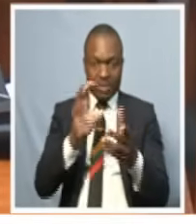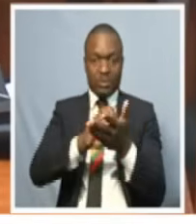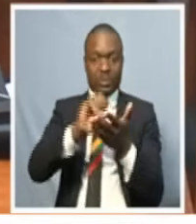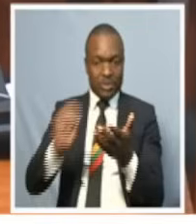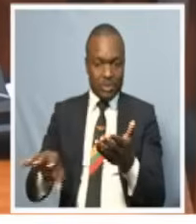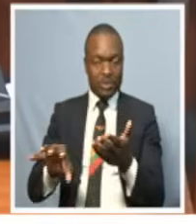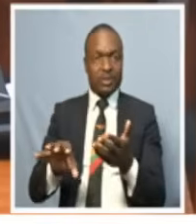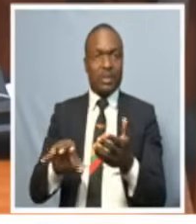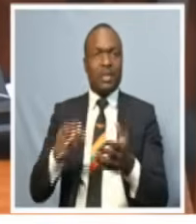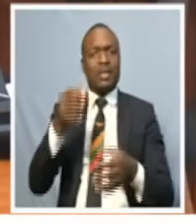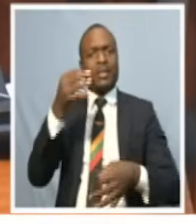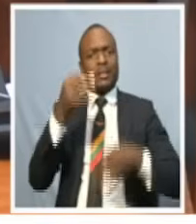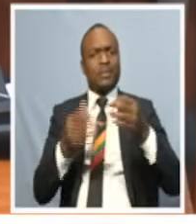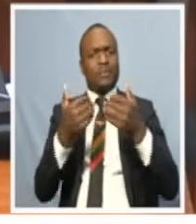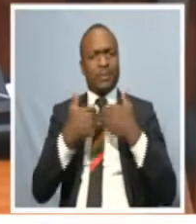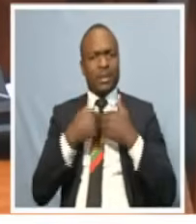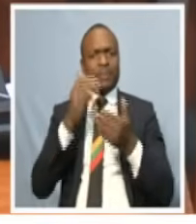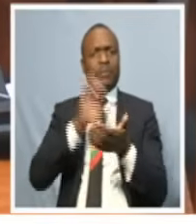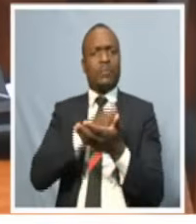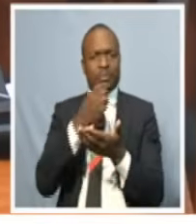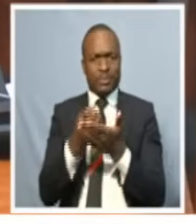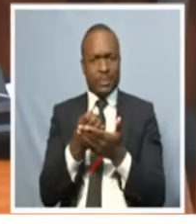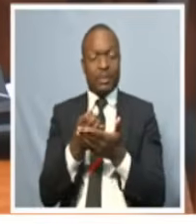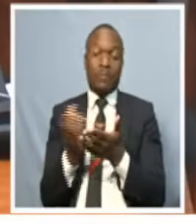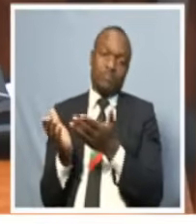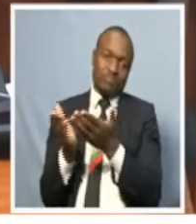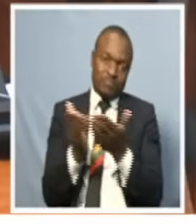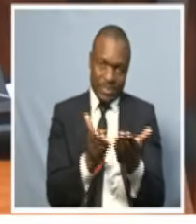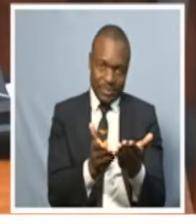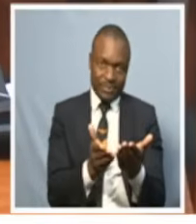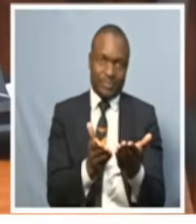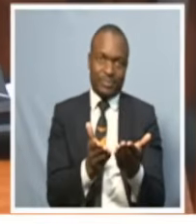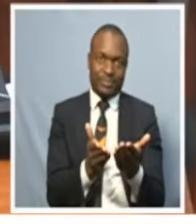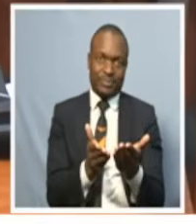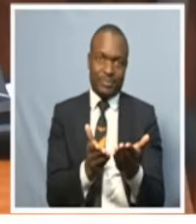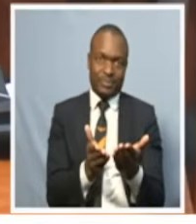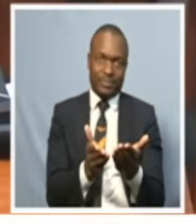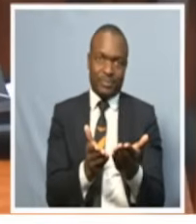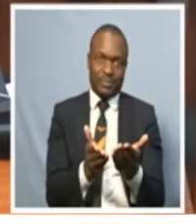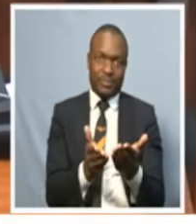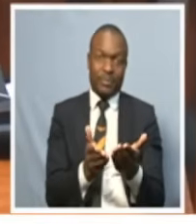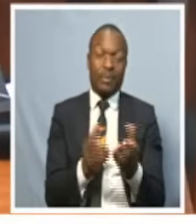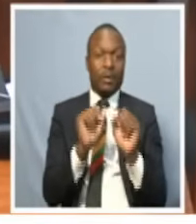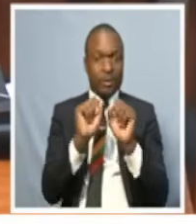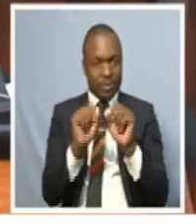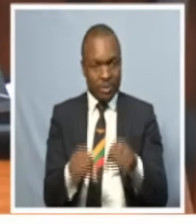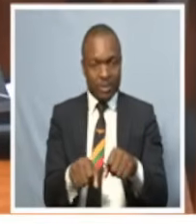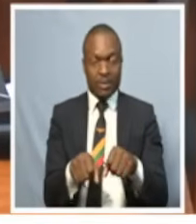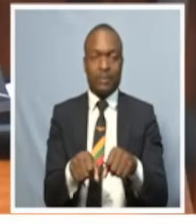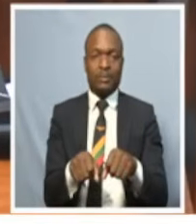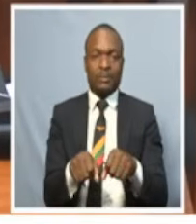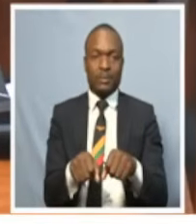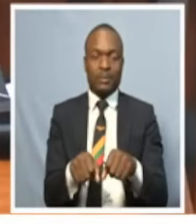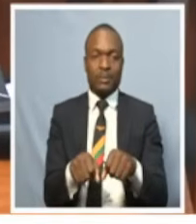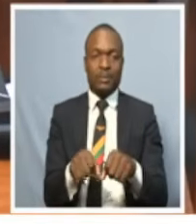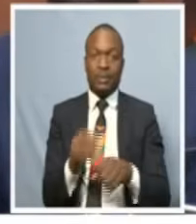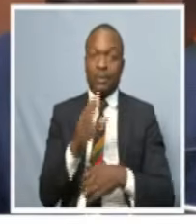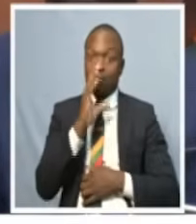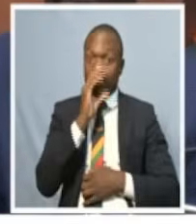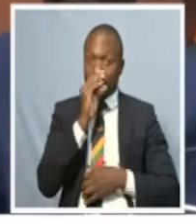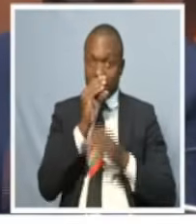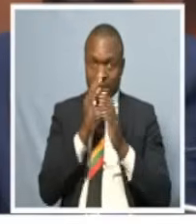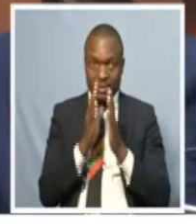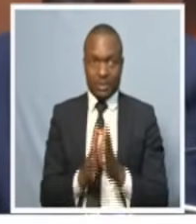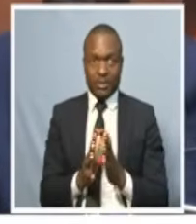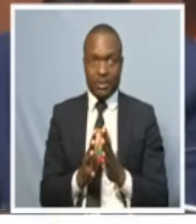withdraw, unless if you've got evidence, please bring it forward so that we go straight into your question. Madam